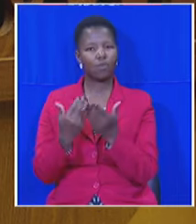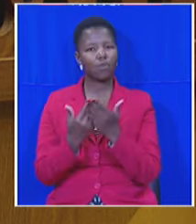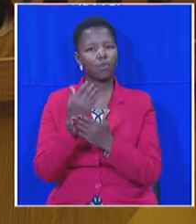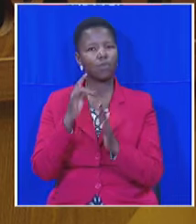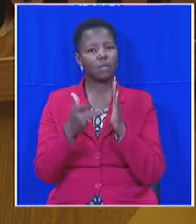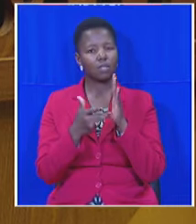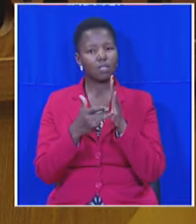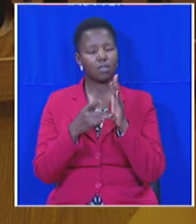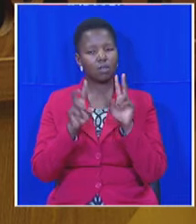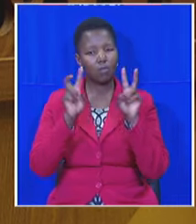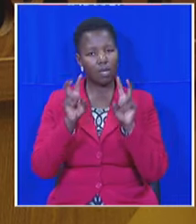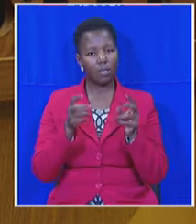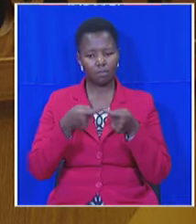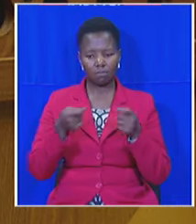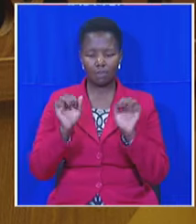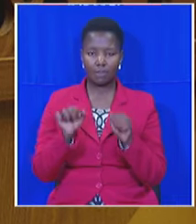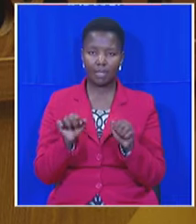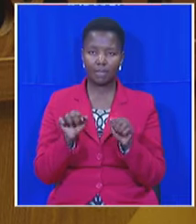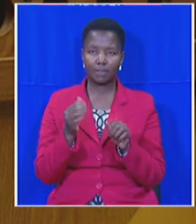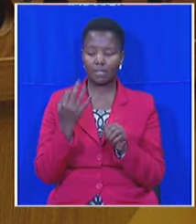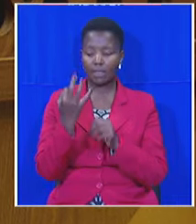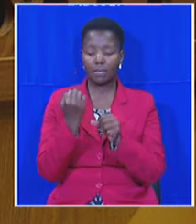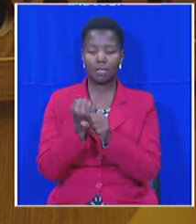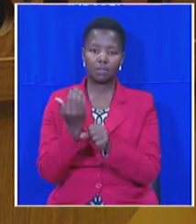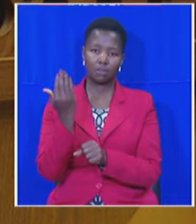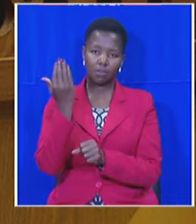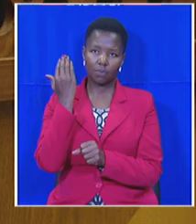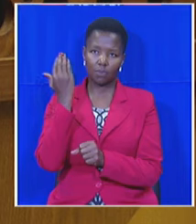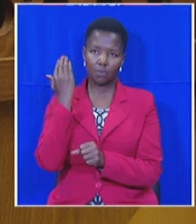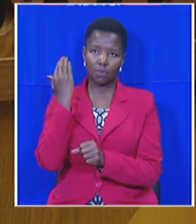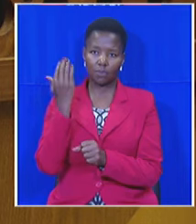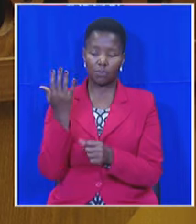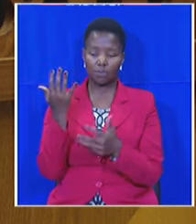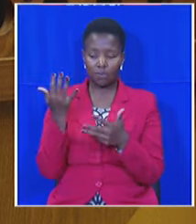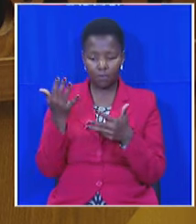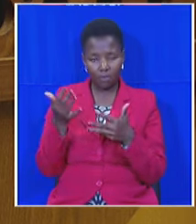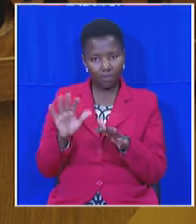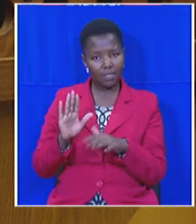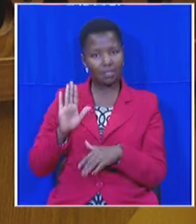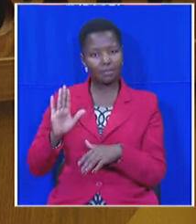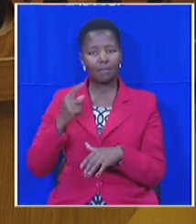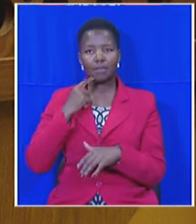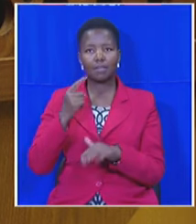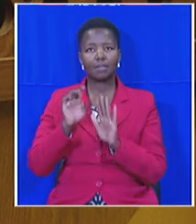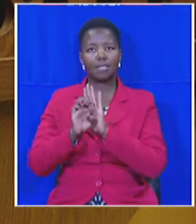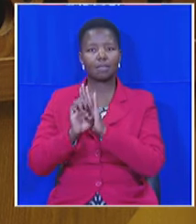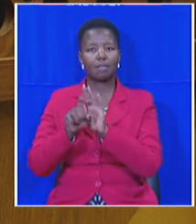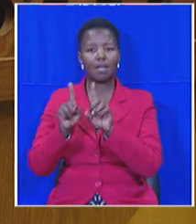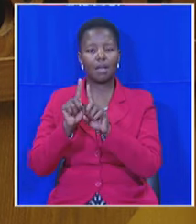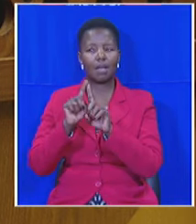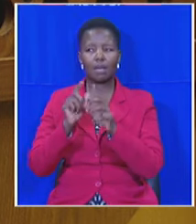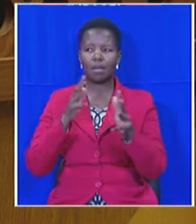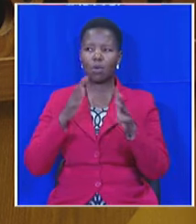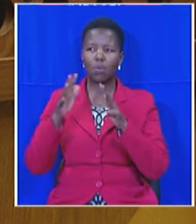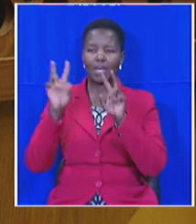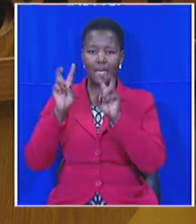as an opportunity. 2 years ago, the grid parity price, for example, wind energy was R1.15